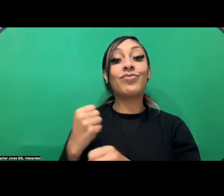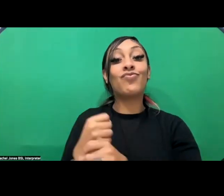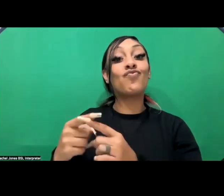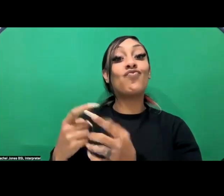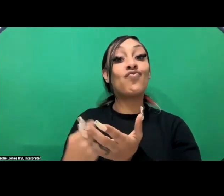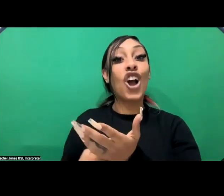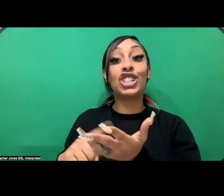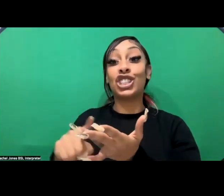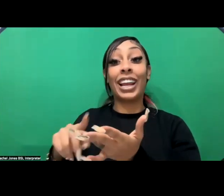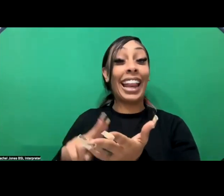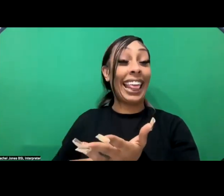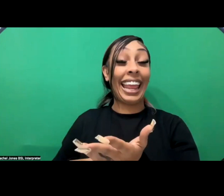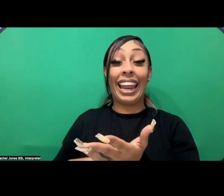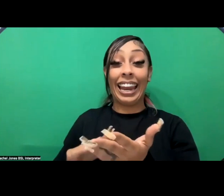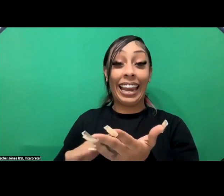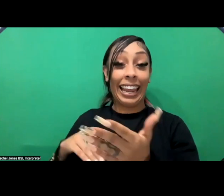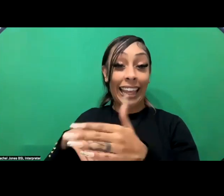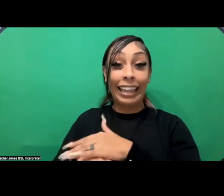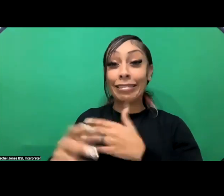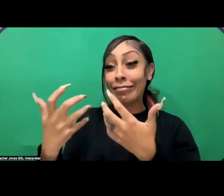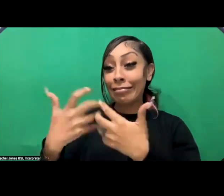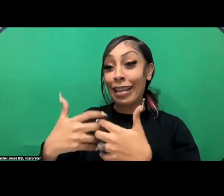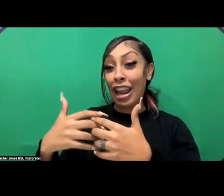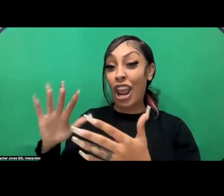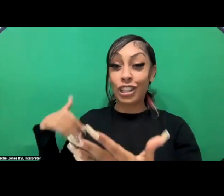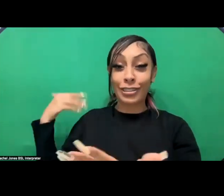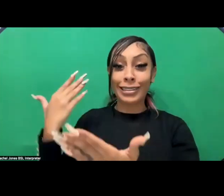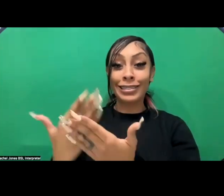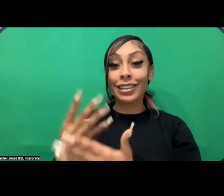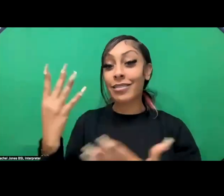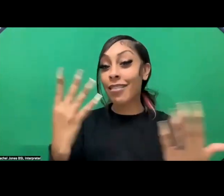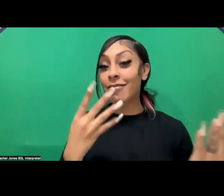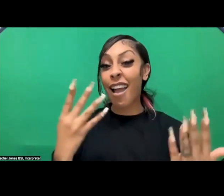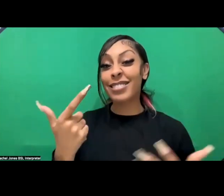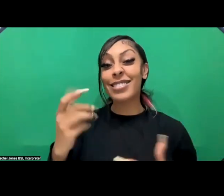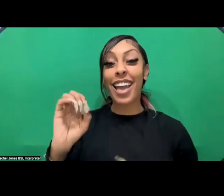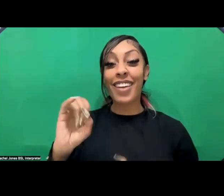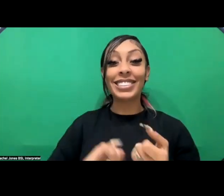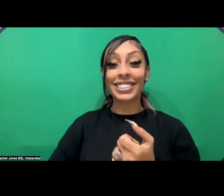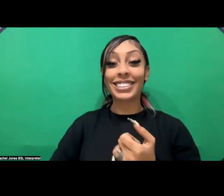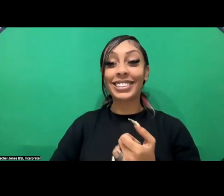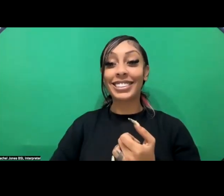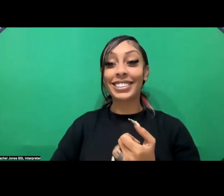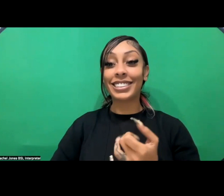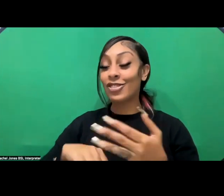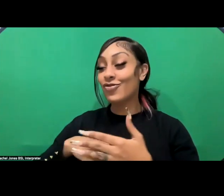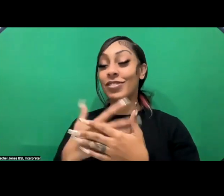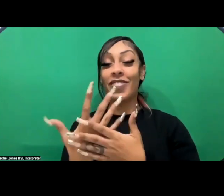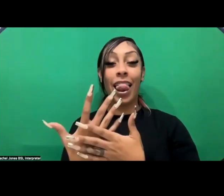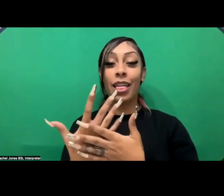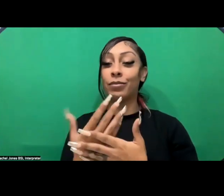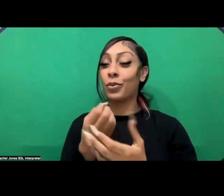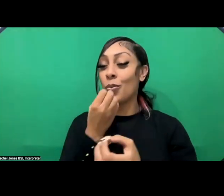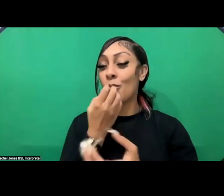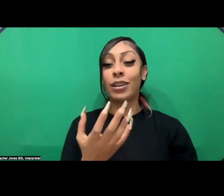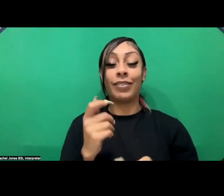in music technology since the late 70s. And I think he's created some of the most influential instruments that have been at the heart